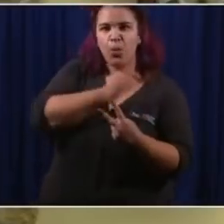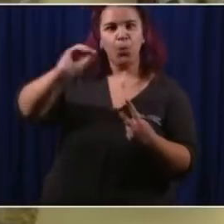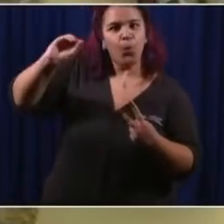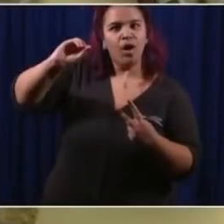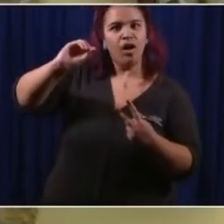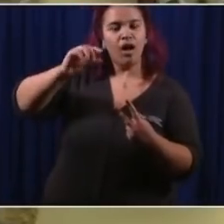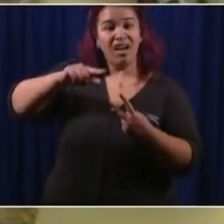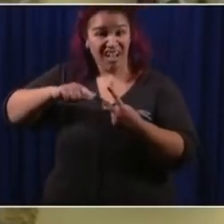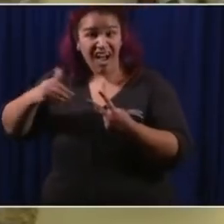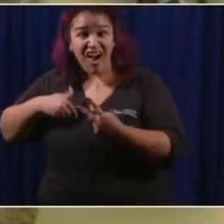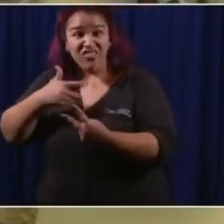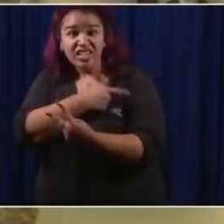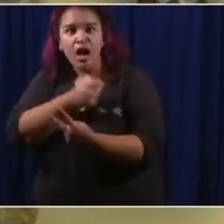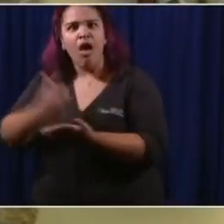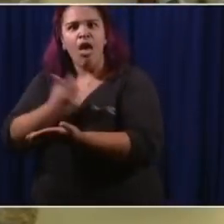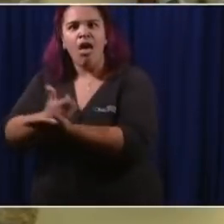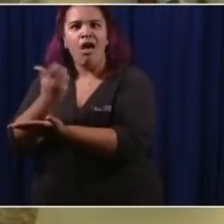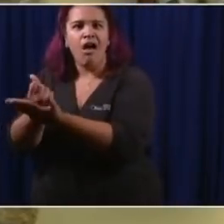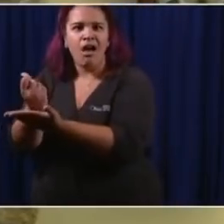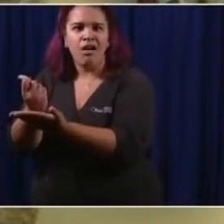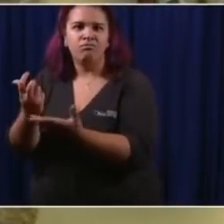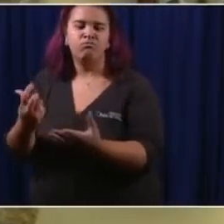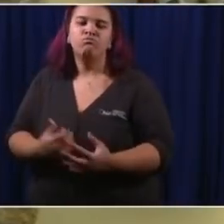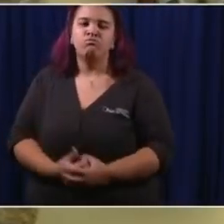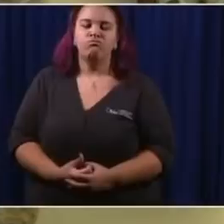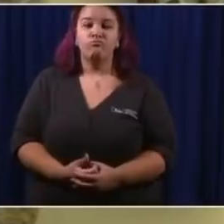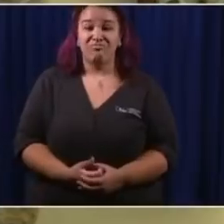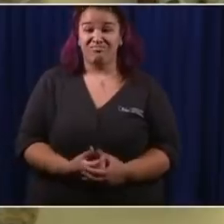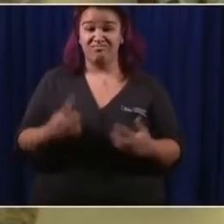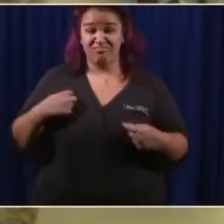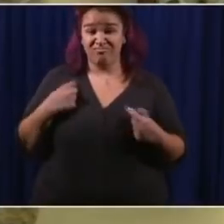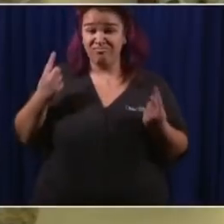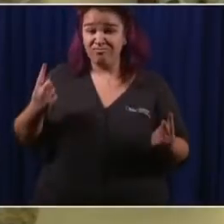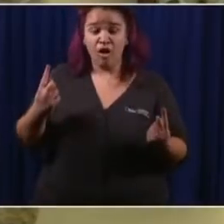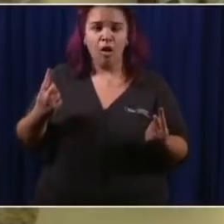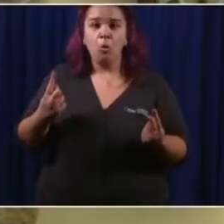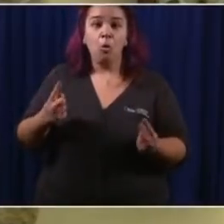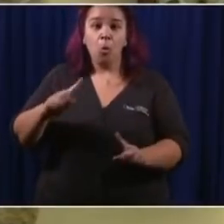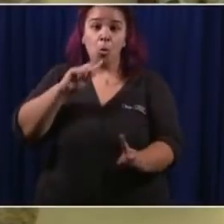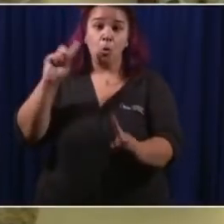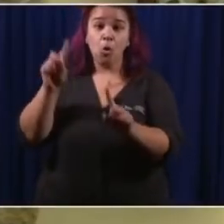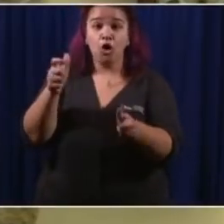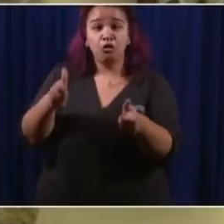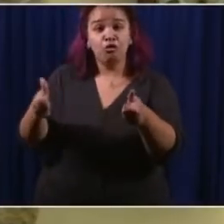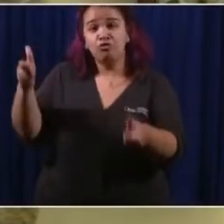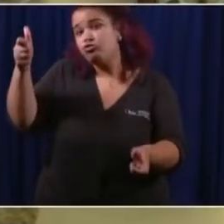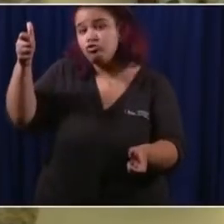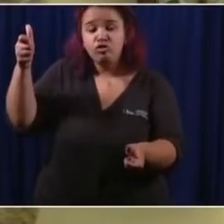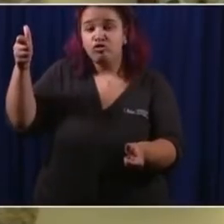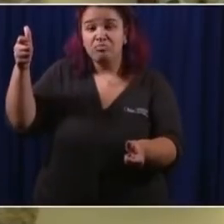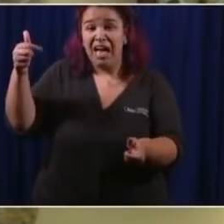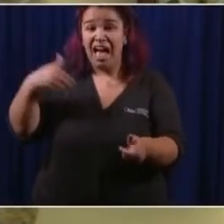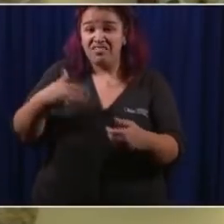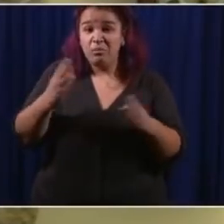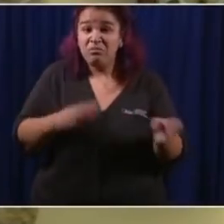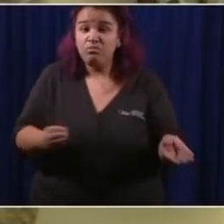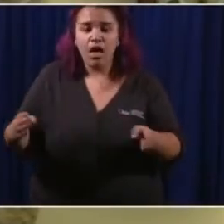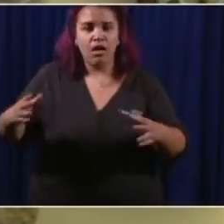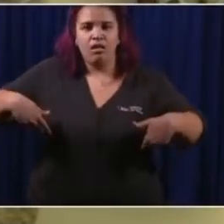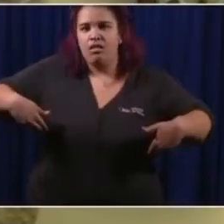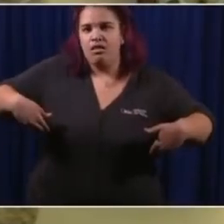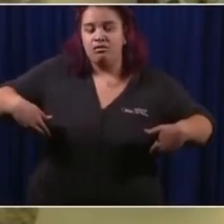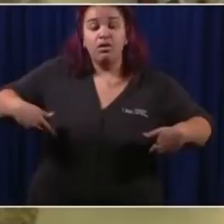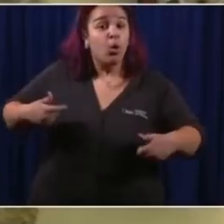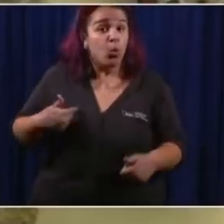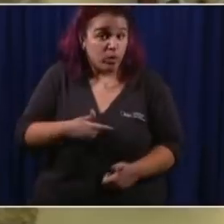we don't have any orders in mind at this point. We're going to do everything we can to encourage people to do that.